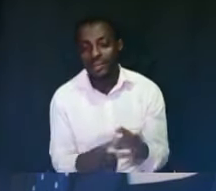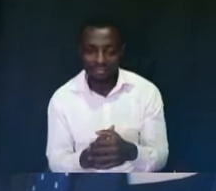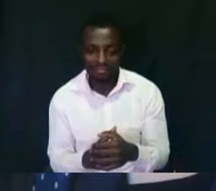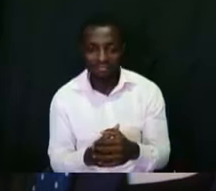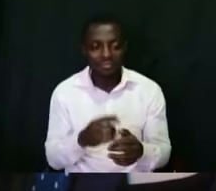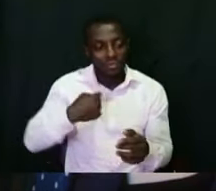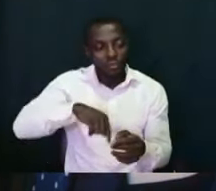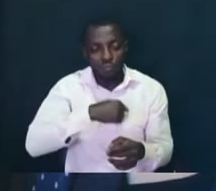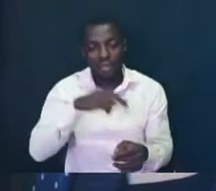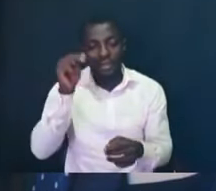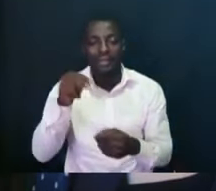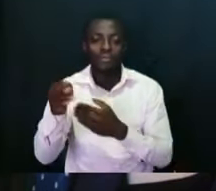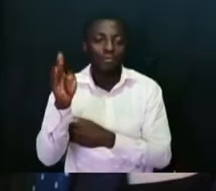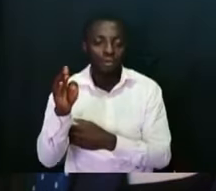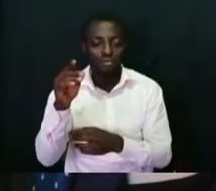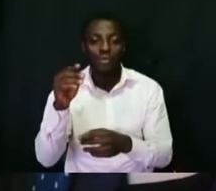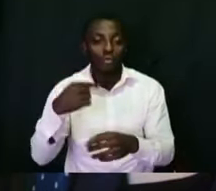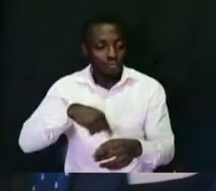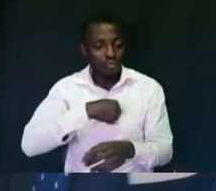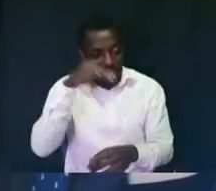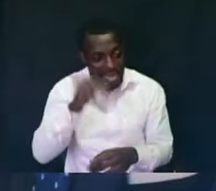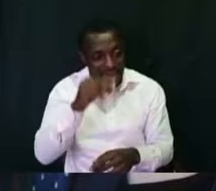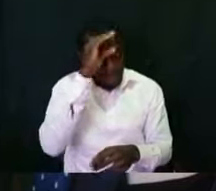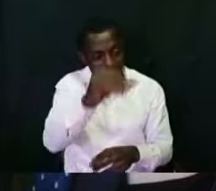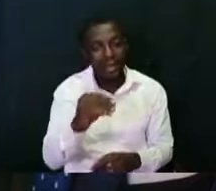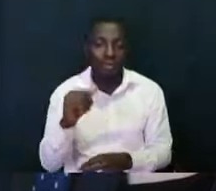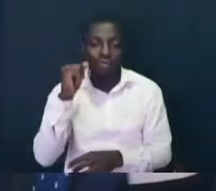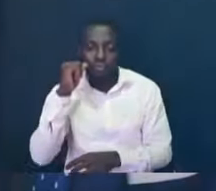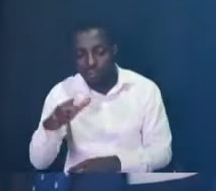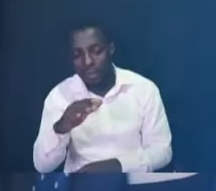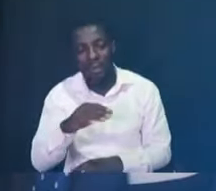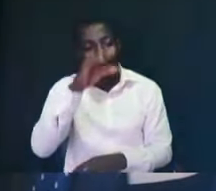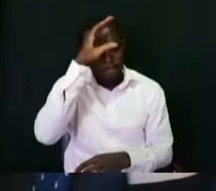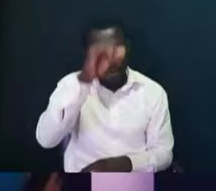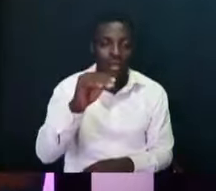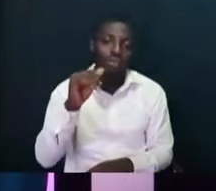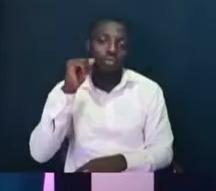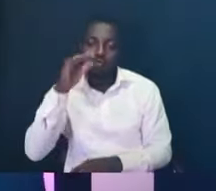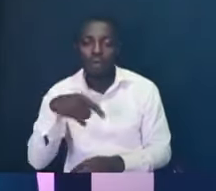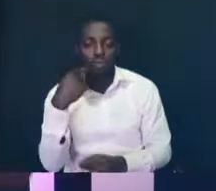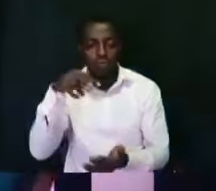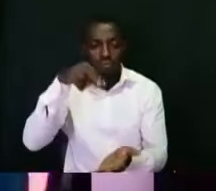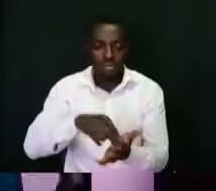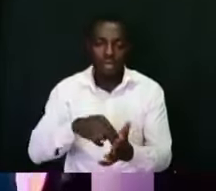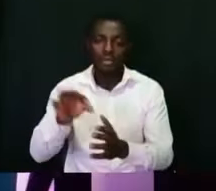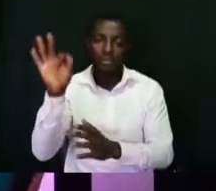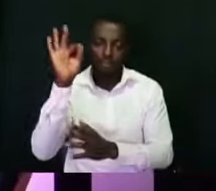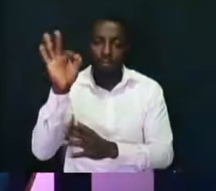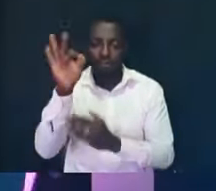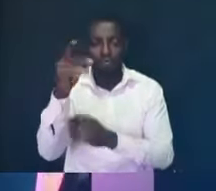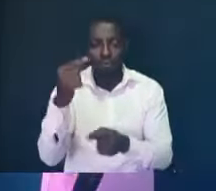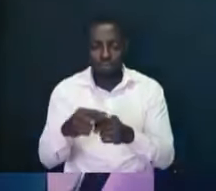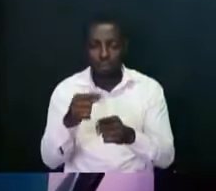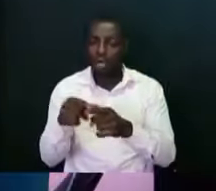women who will carry God. Who will carry God and rightly handle